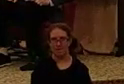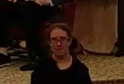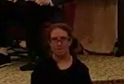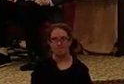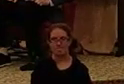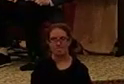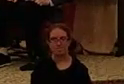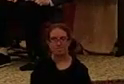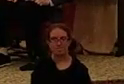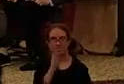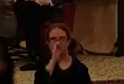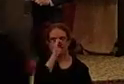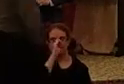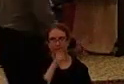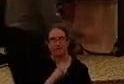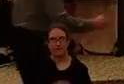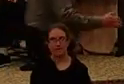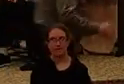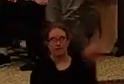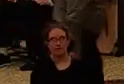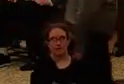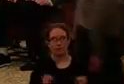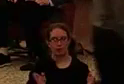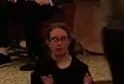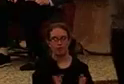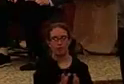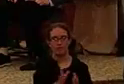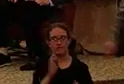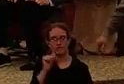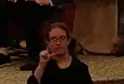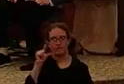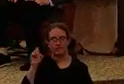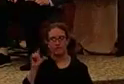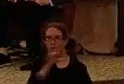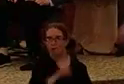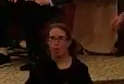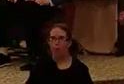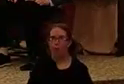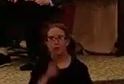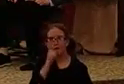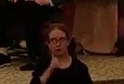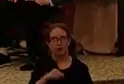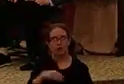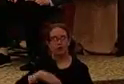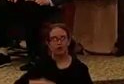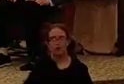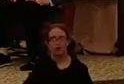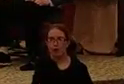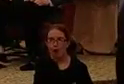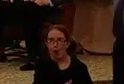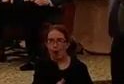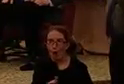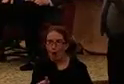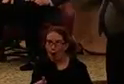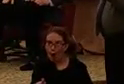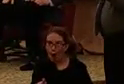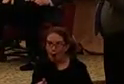And so, the closer he got to the alley, the Lord impressed him again. Turn down that